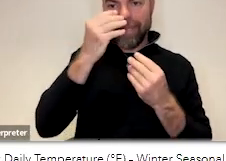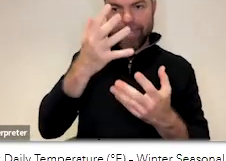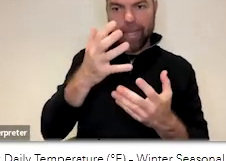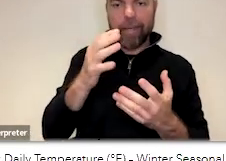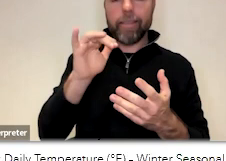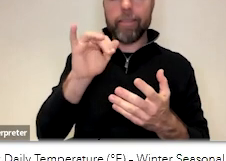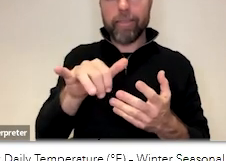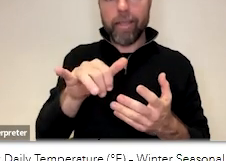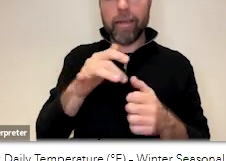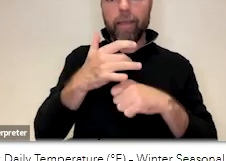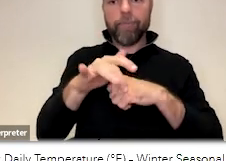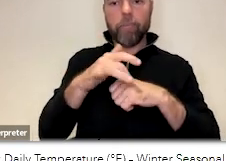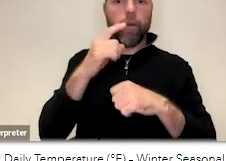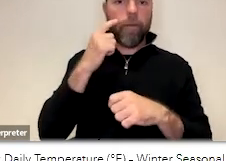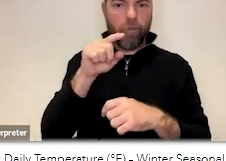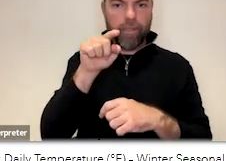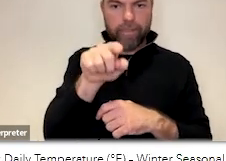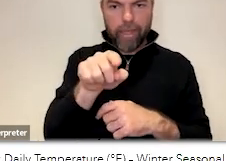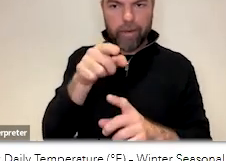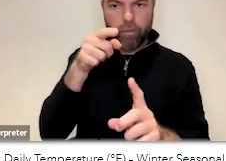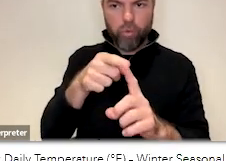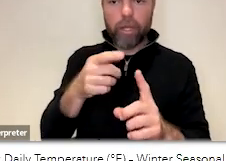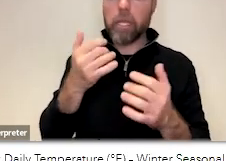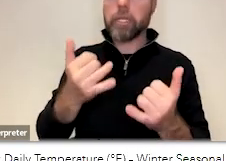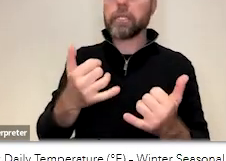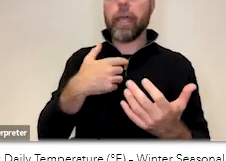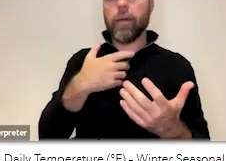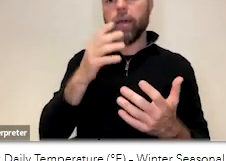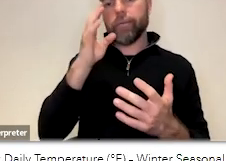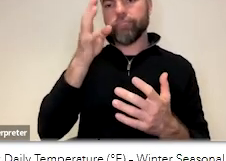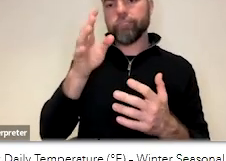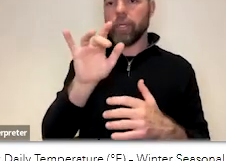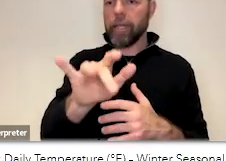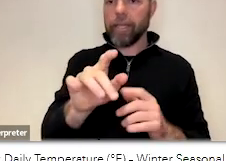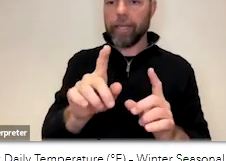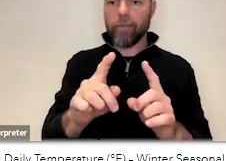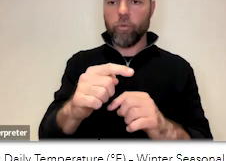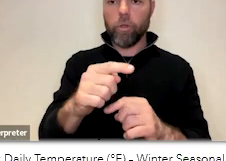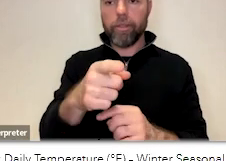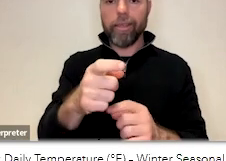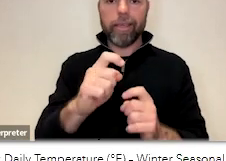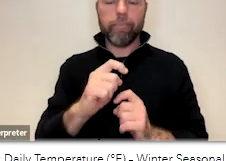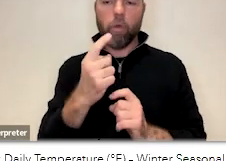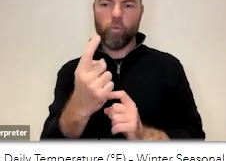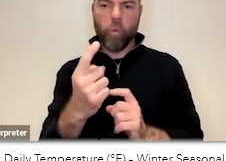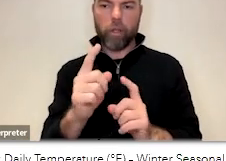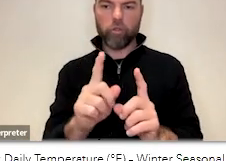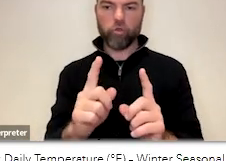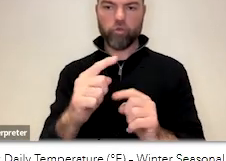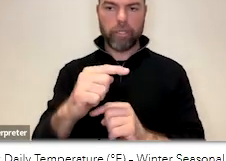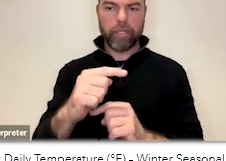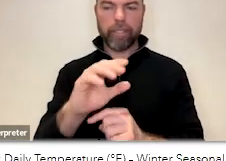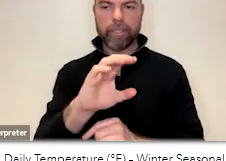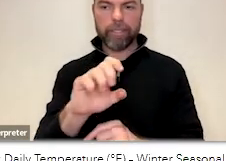is available for that point. So right now I just clicked one grid cell, so it's giving me one grid cell's worth of data. But if